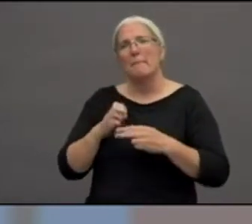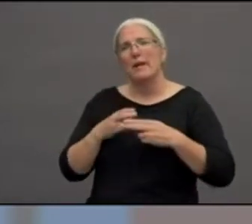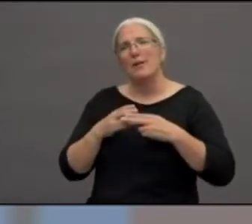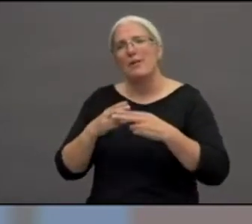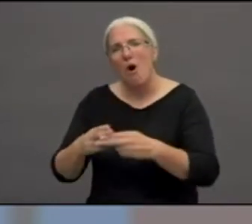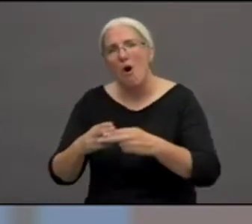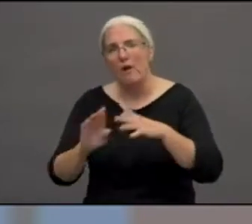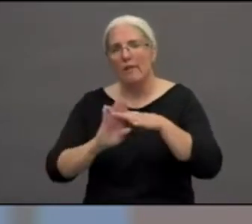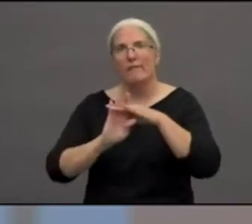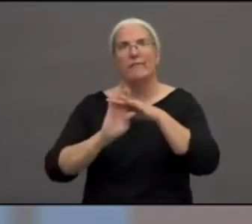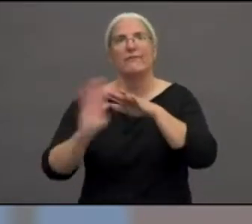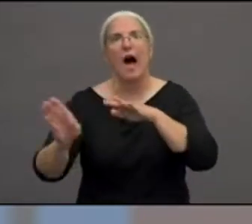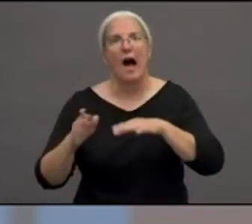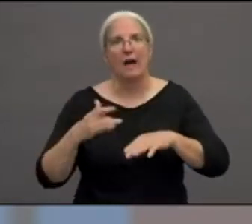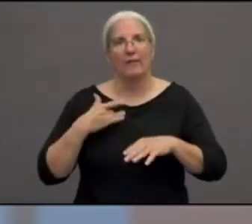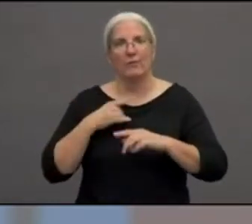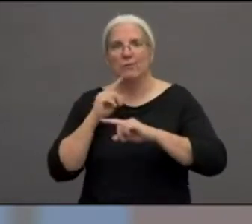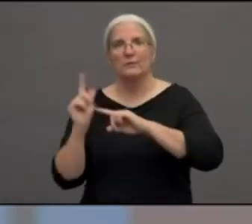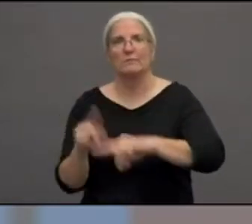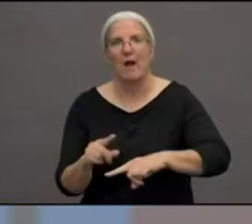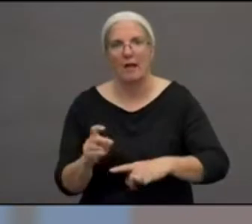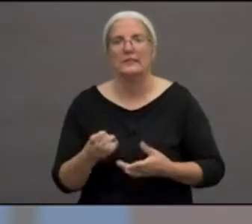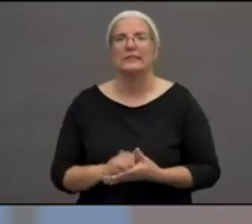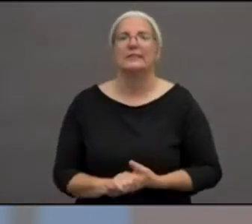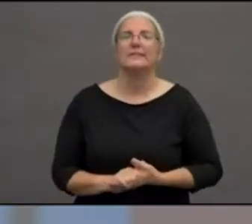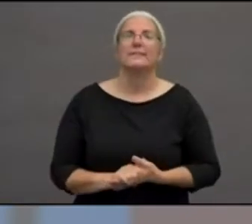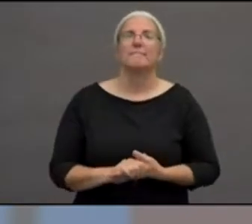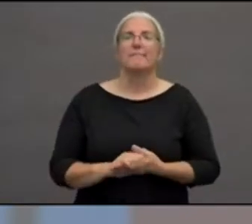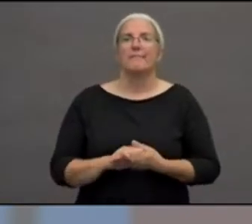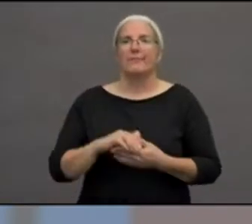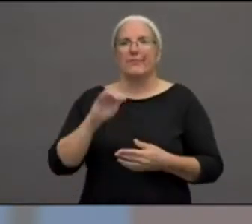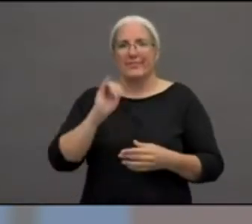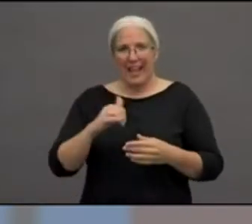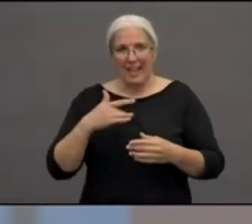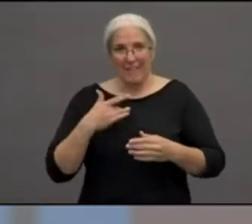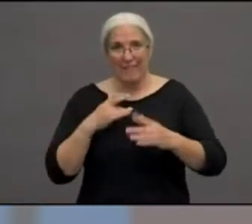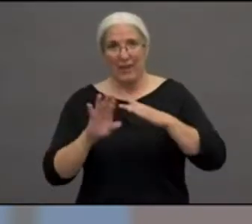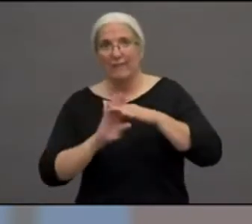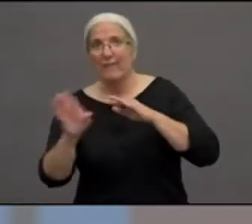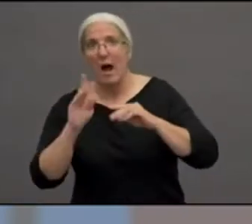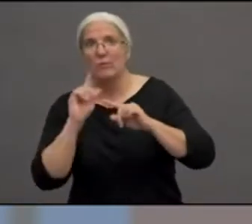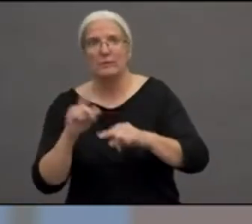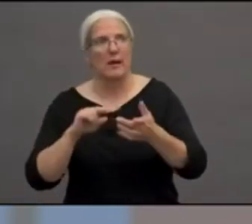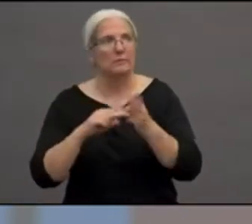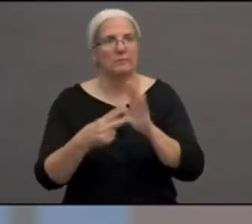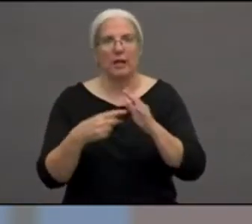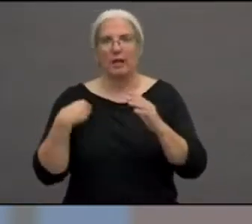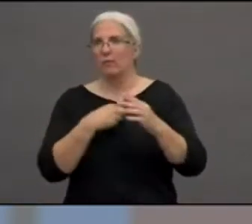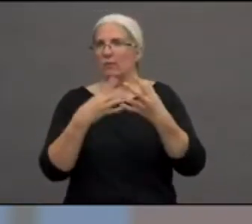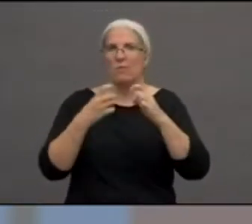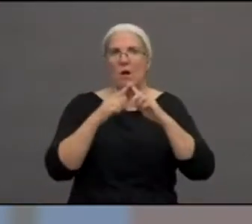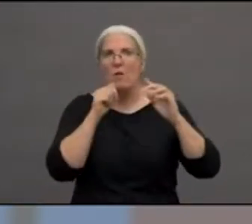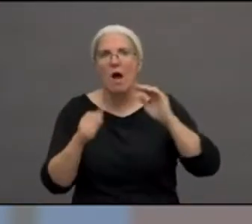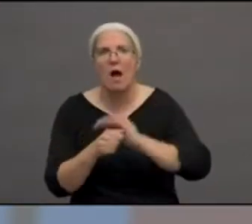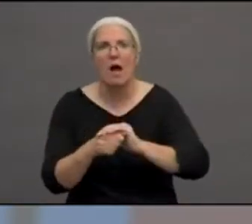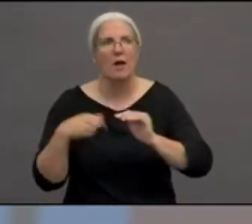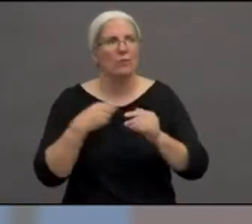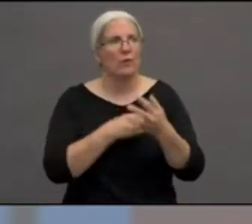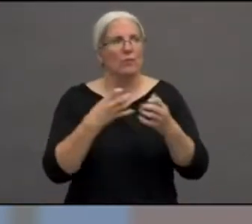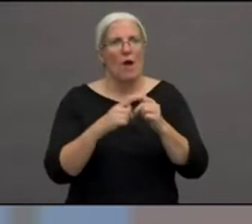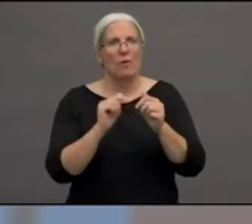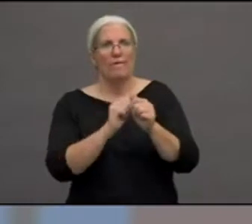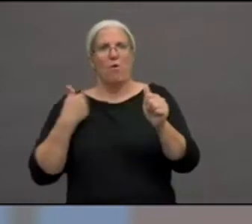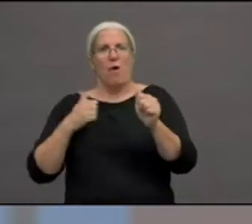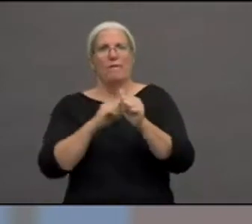flight response. You might want to bury your head under the covers and just kind of pull back and move away from the